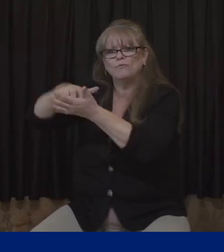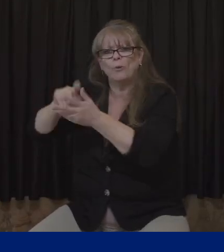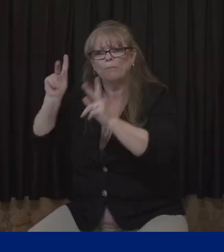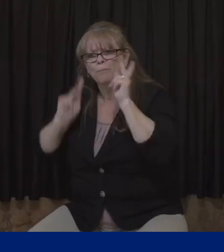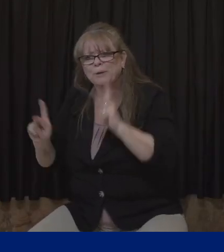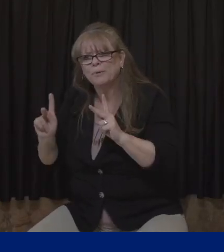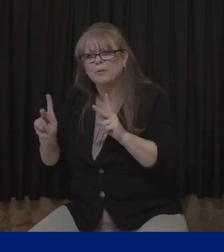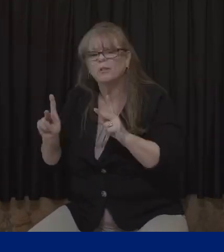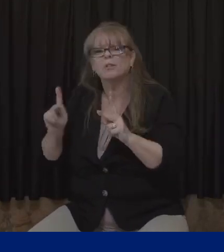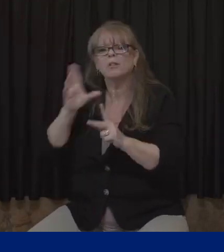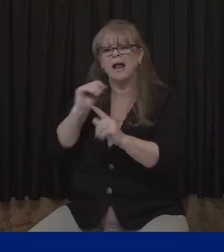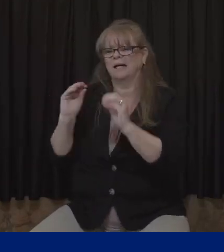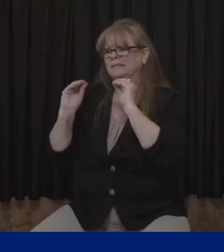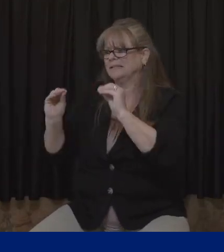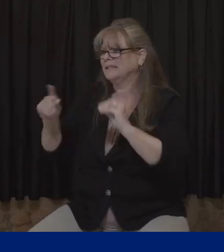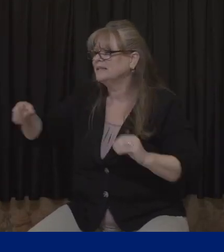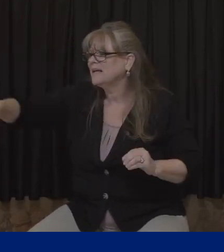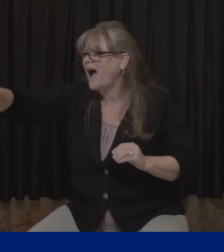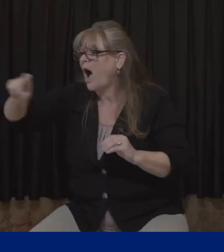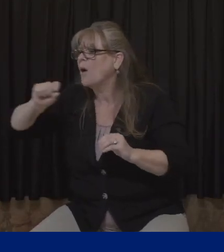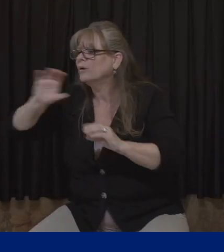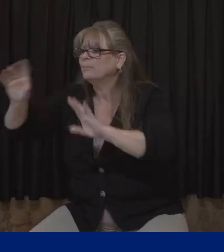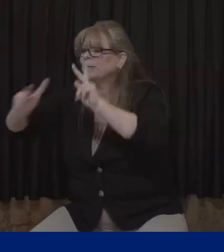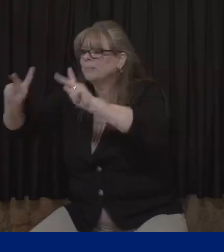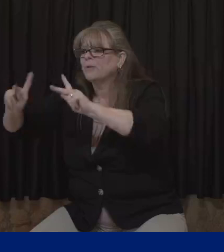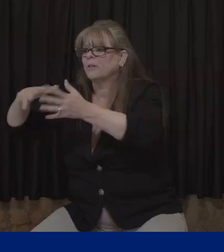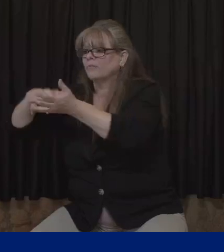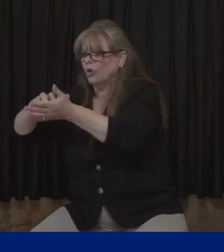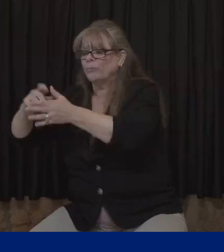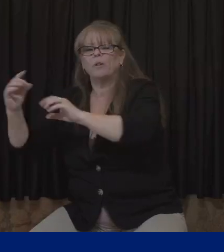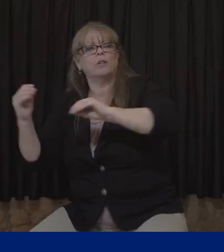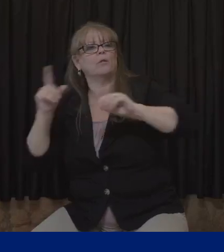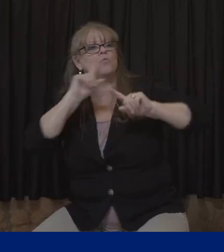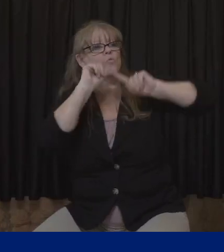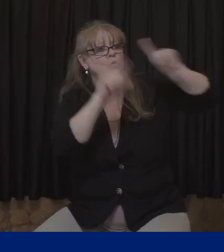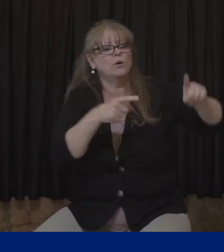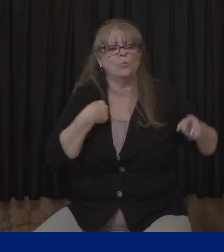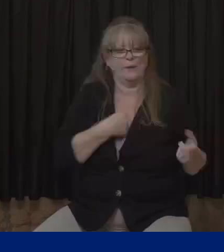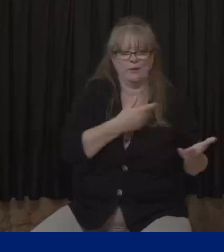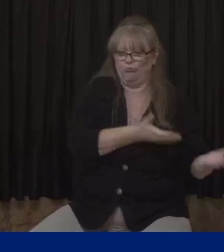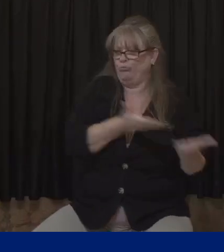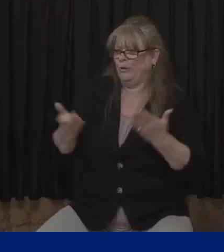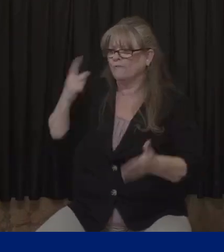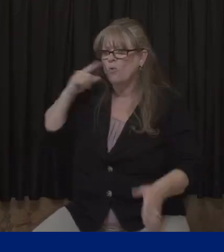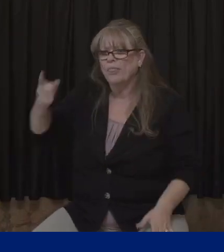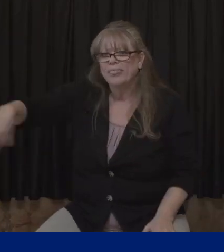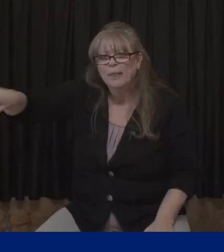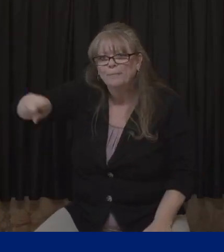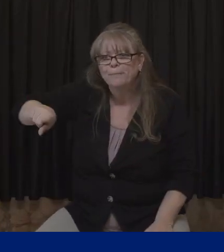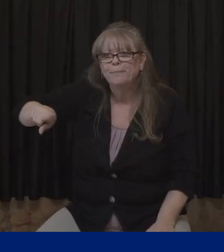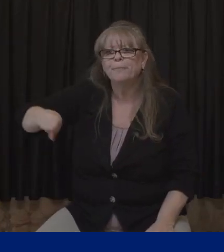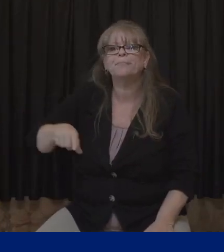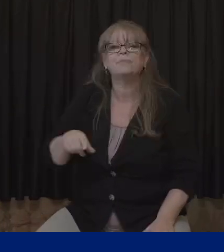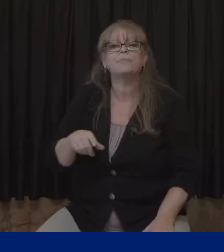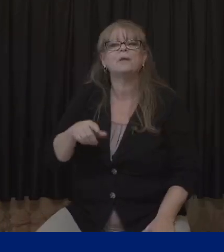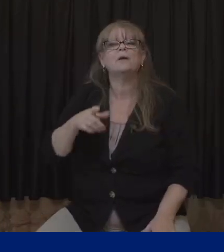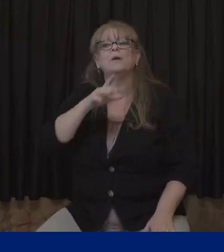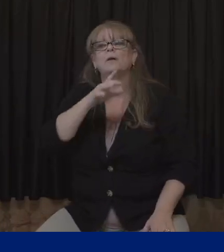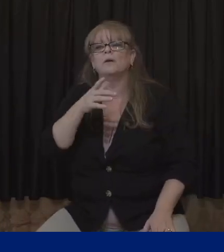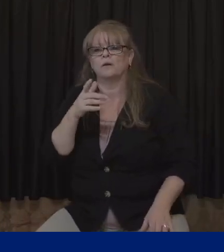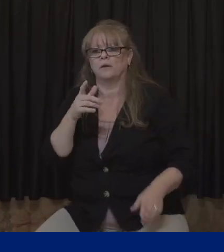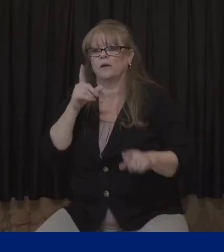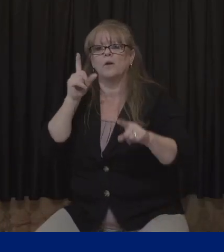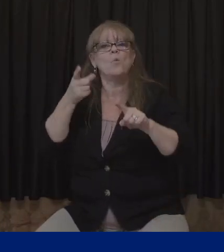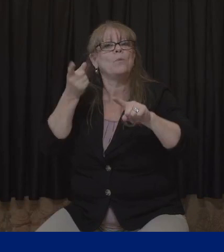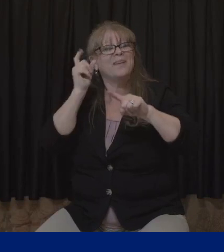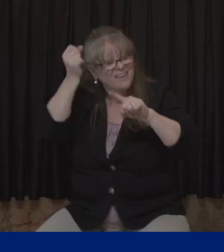out? No gatherings of more than 10 people. Critical businesses, all the ones that have been open, continue to stay open. Retail businesses